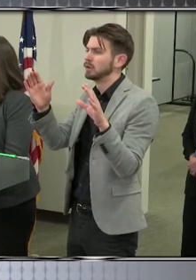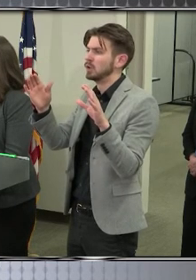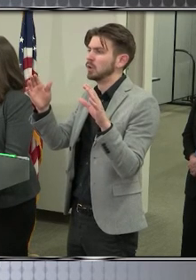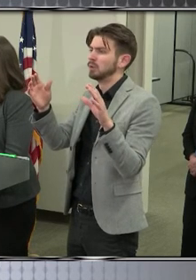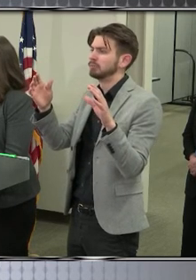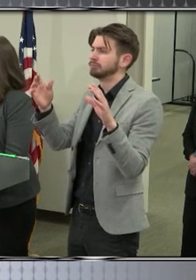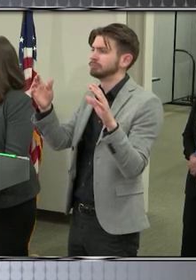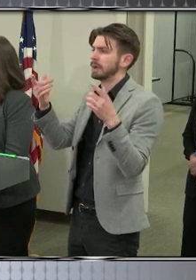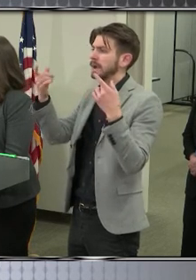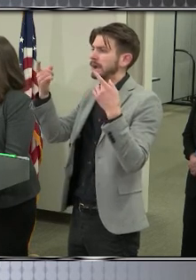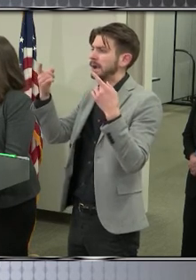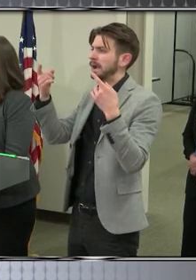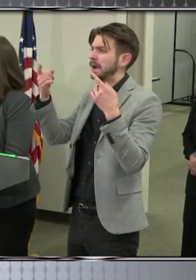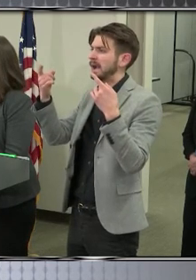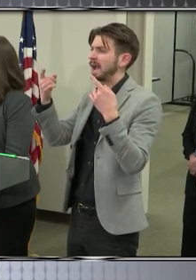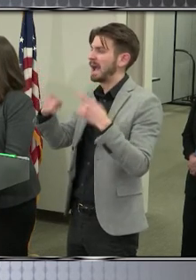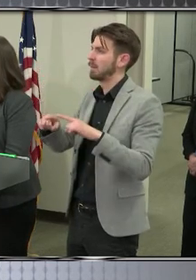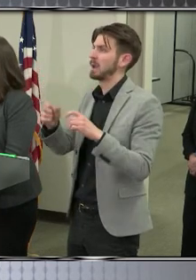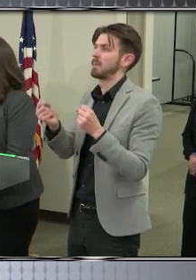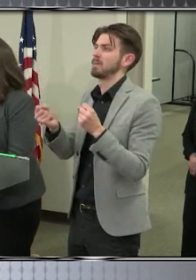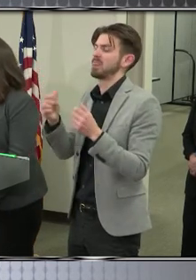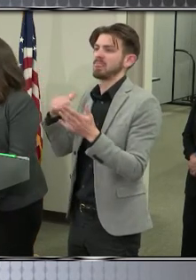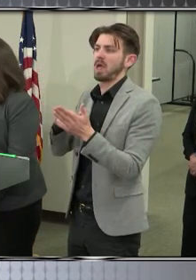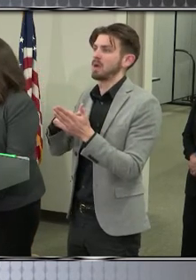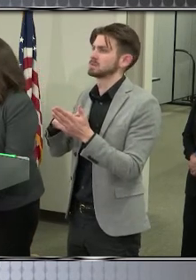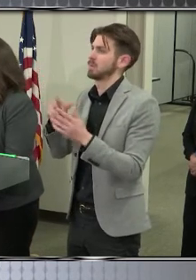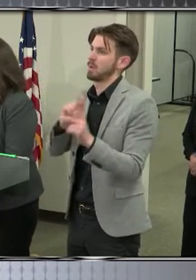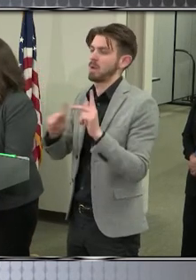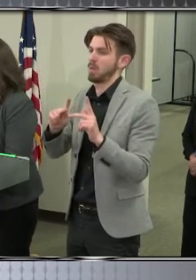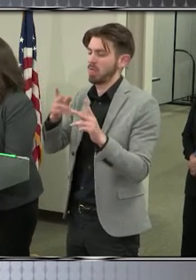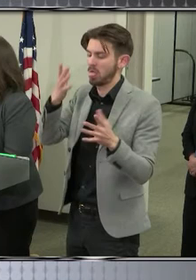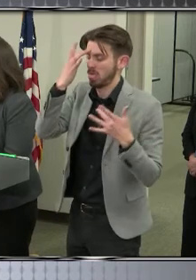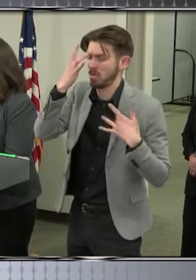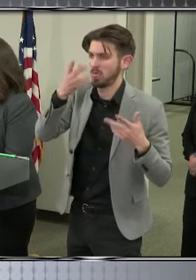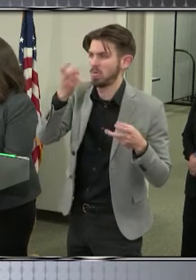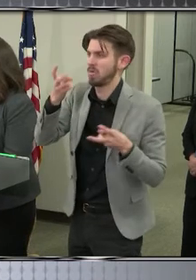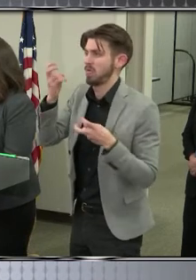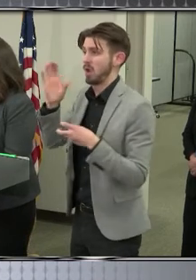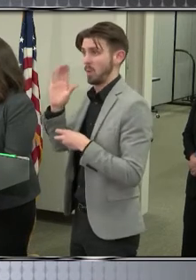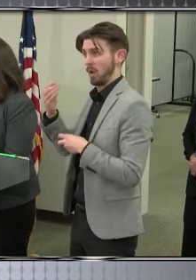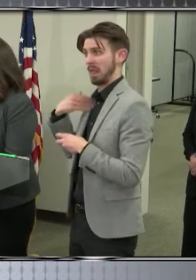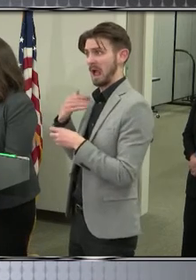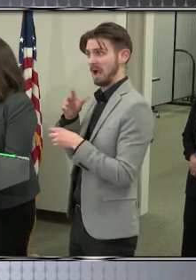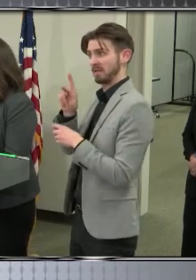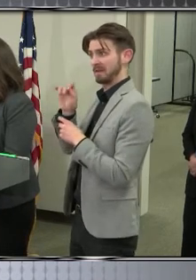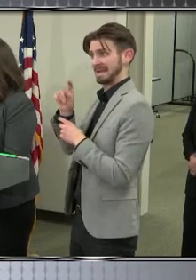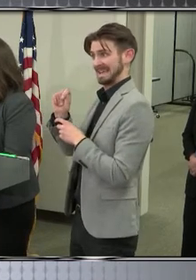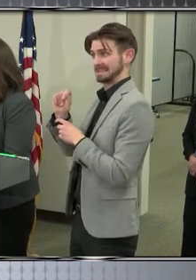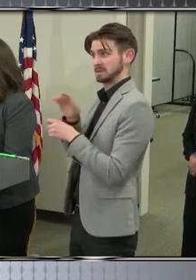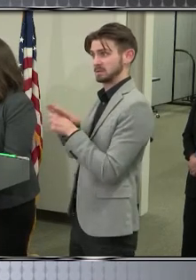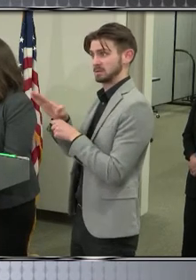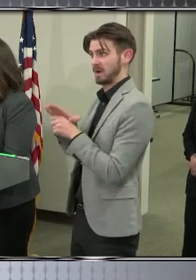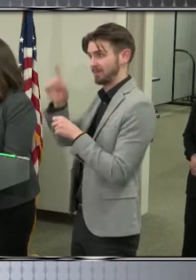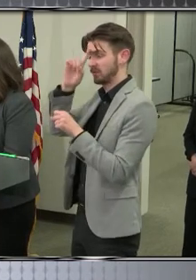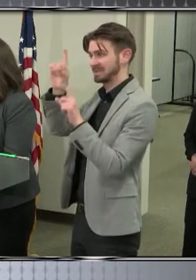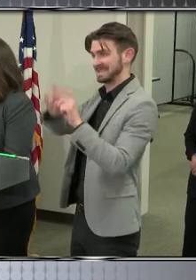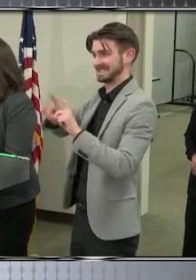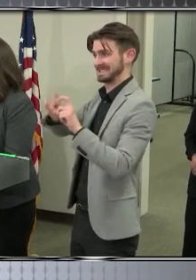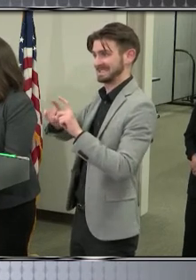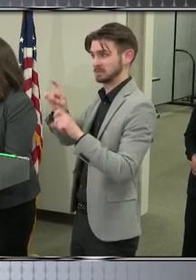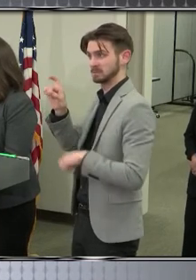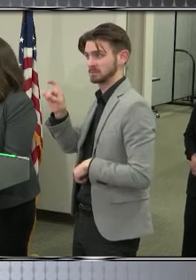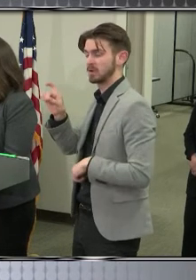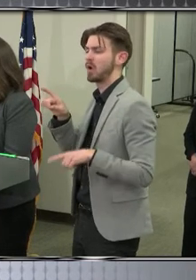Are there going to be enough kits? So, is one question. Mm-hmm. And the other is, how do the people that